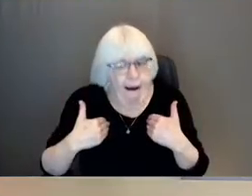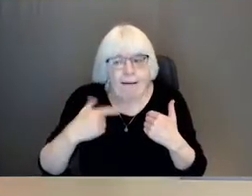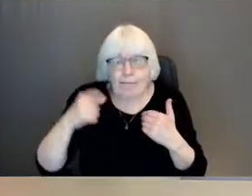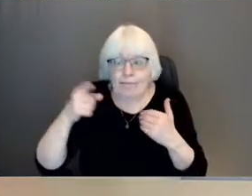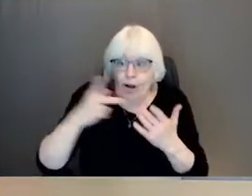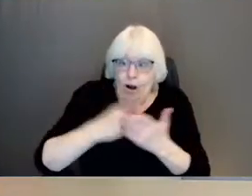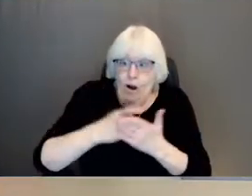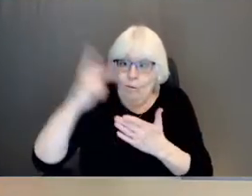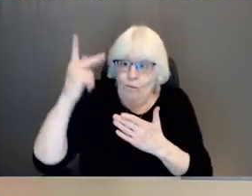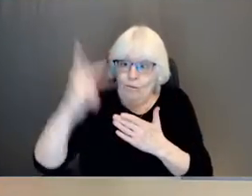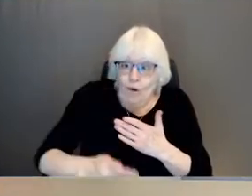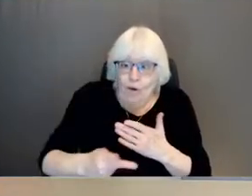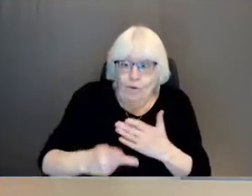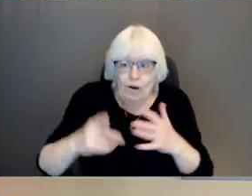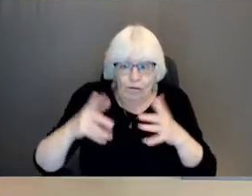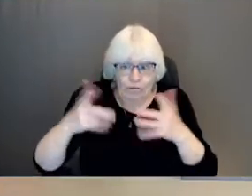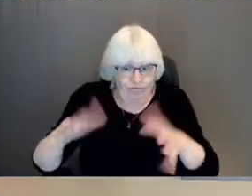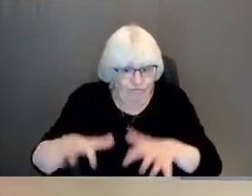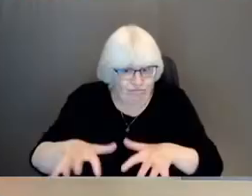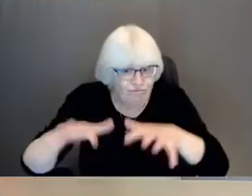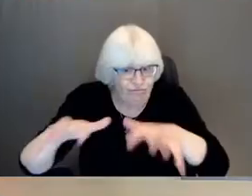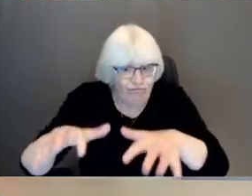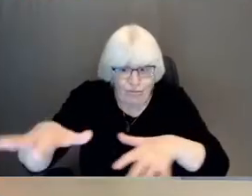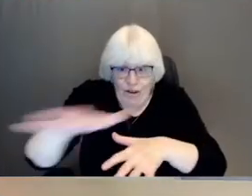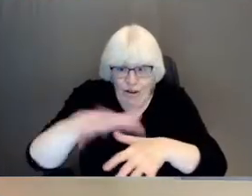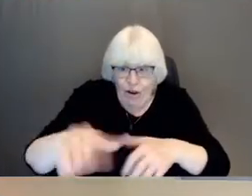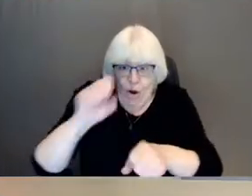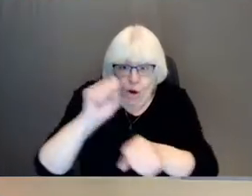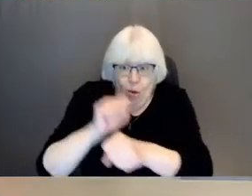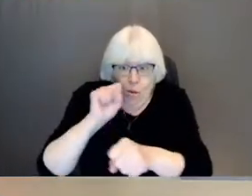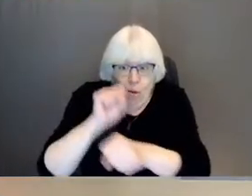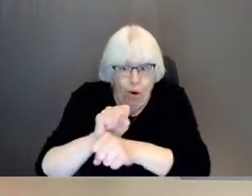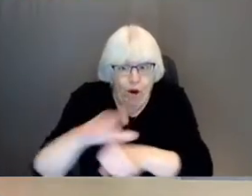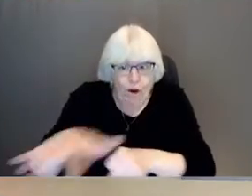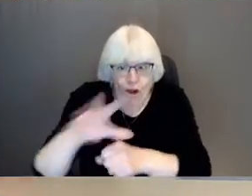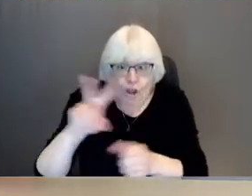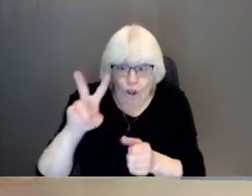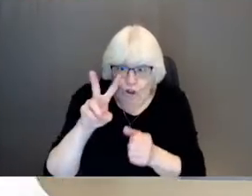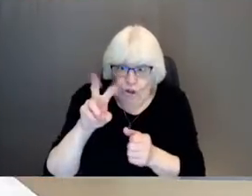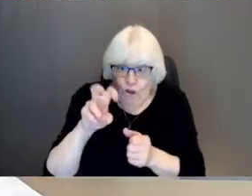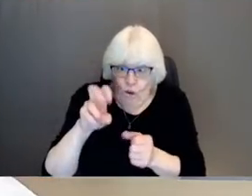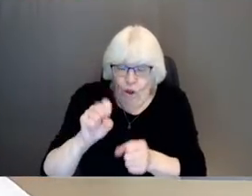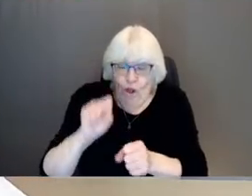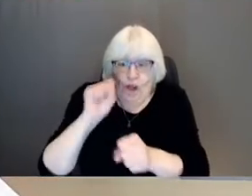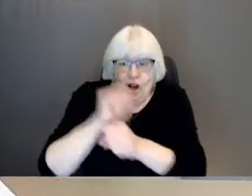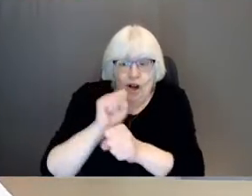to the Government of Canada and receive rapid test kits directly from the federal stockpile.